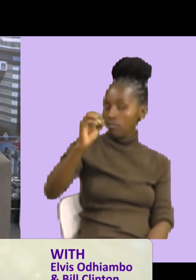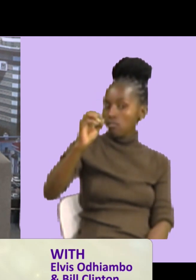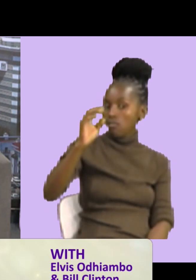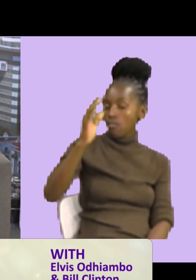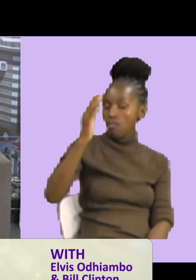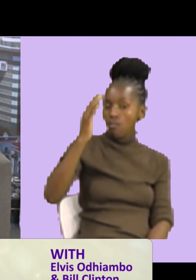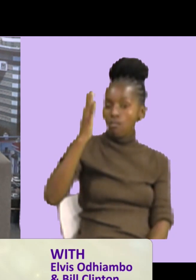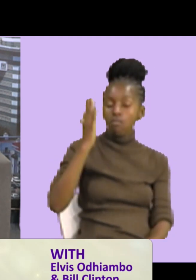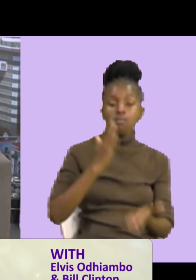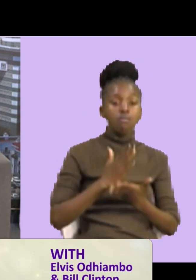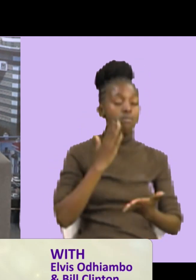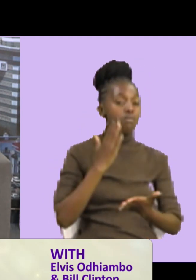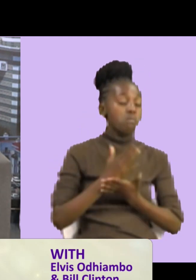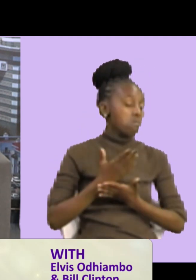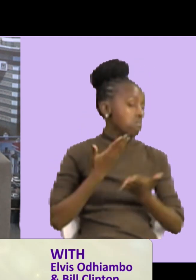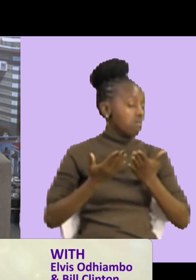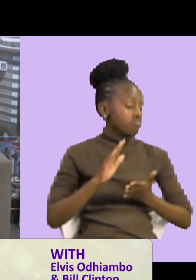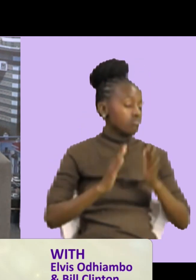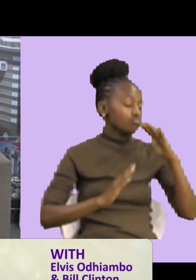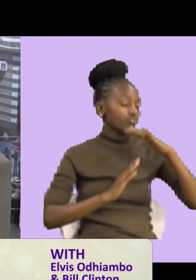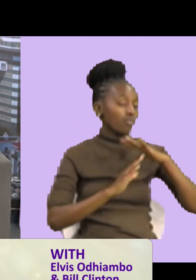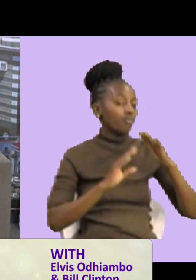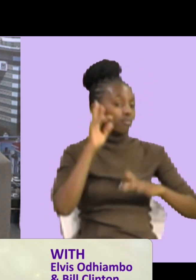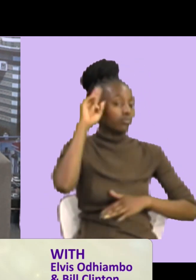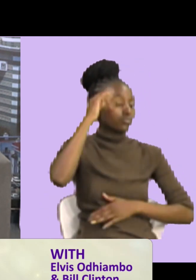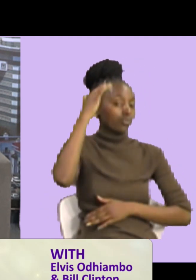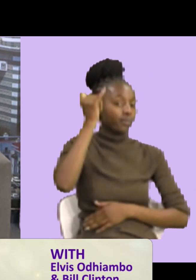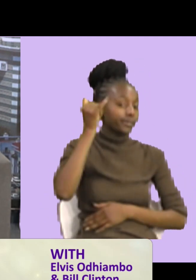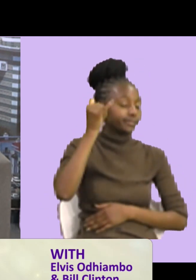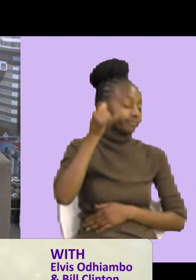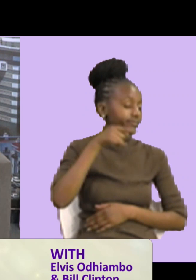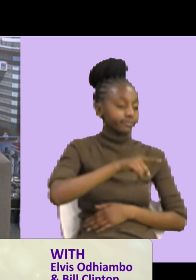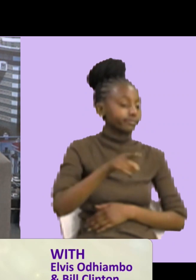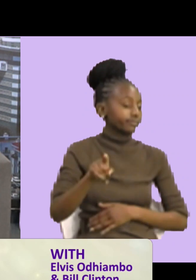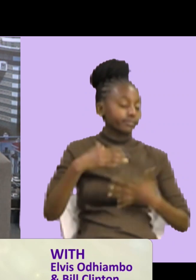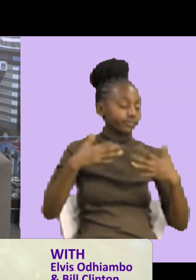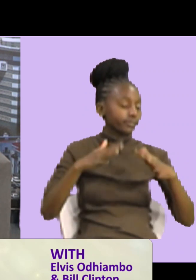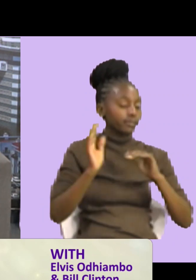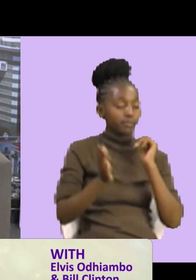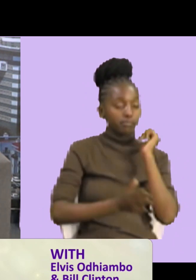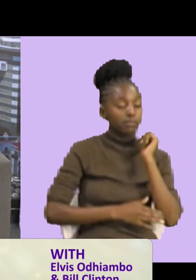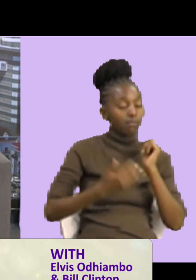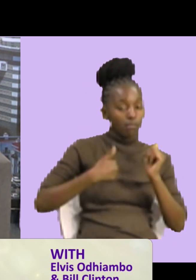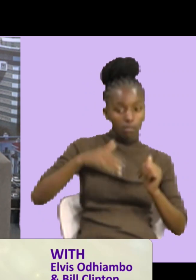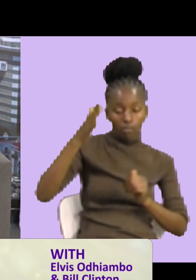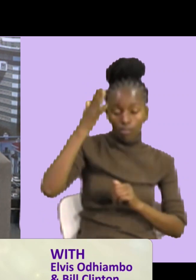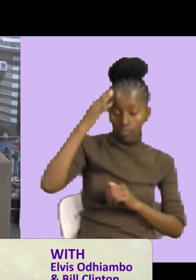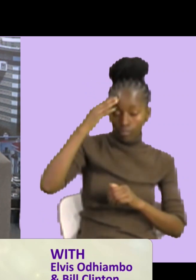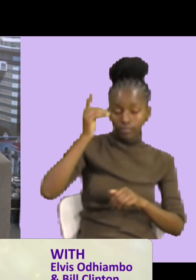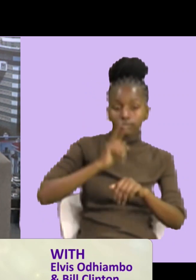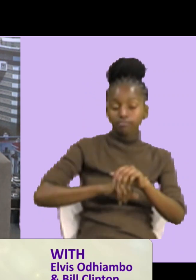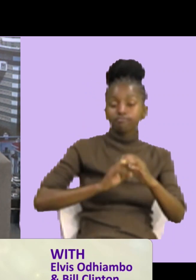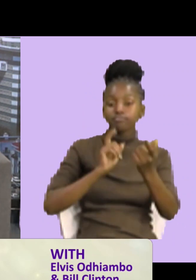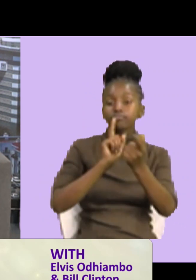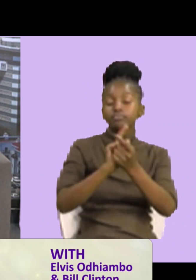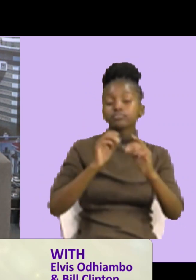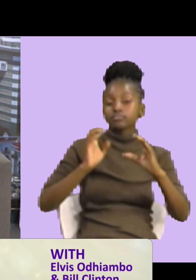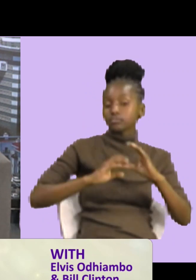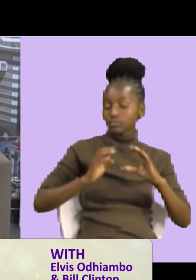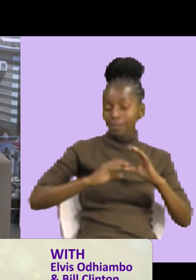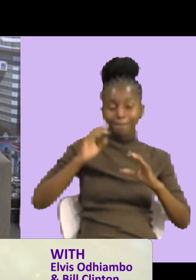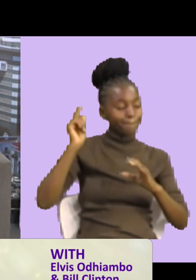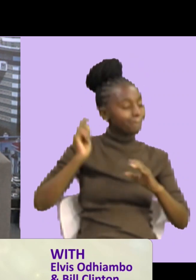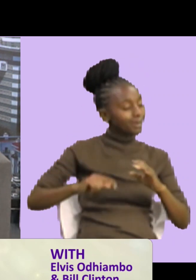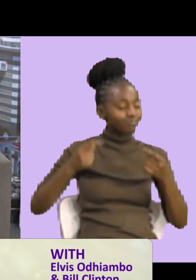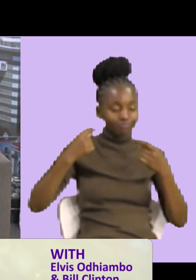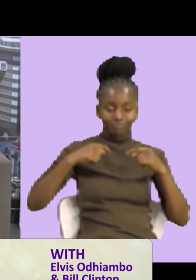be one of the key factors to look at, and they will be tested without a doubt when they play against Chelsea next time round. That is another team we want